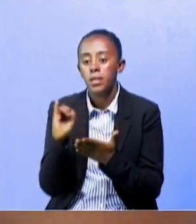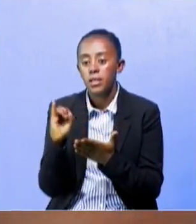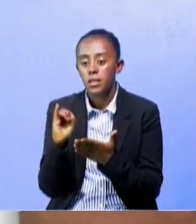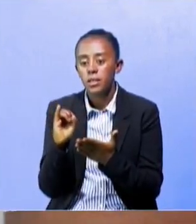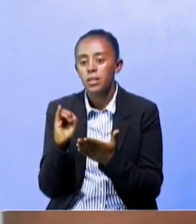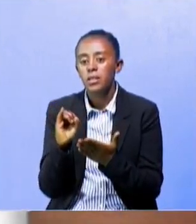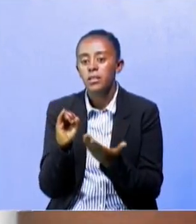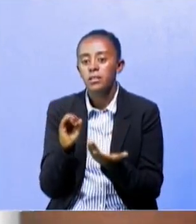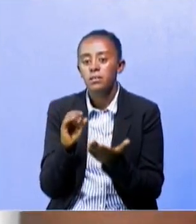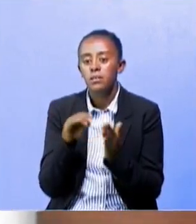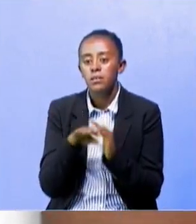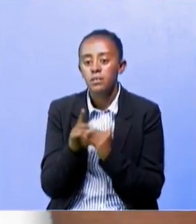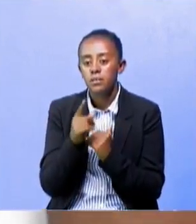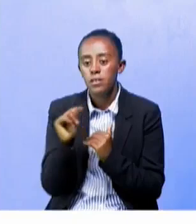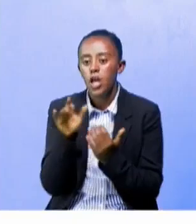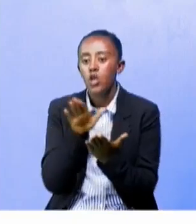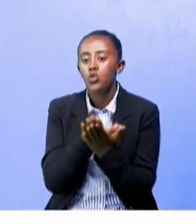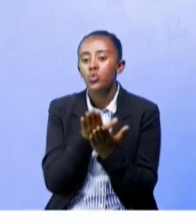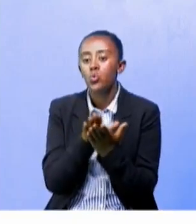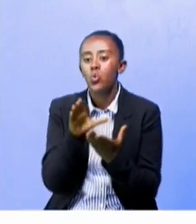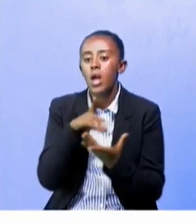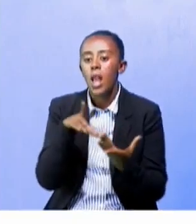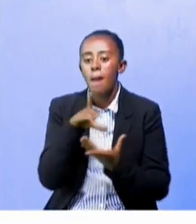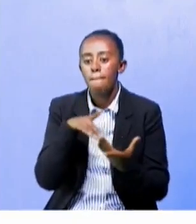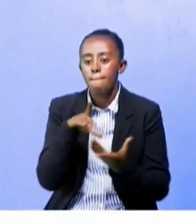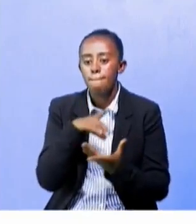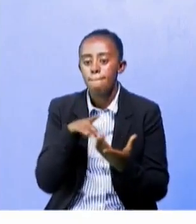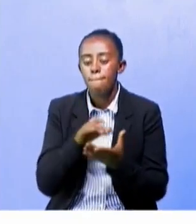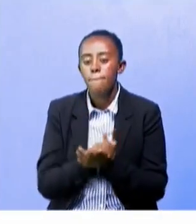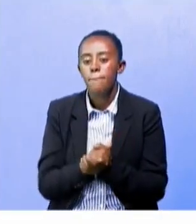in the school club.